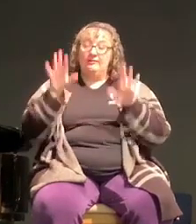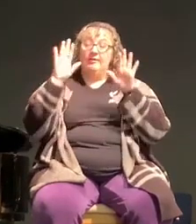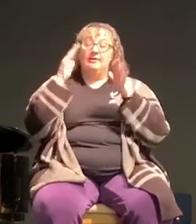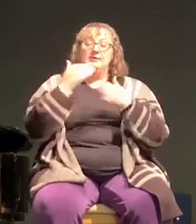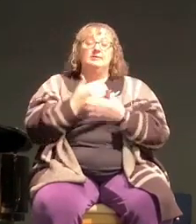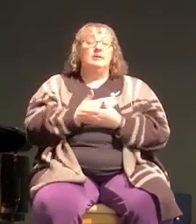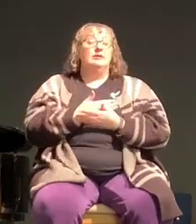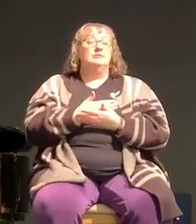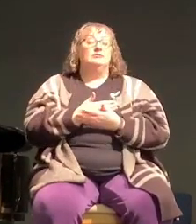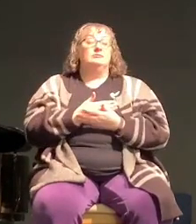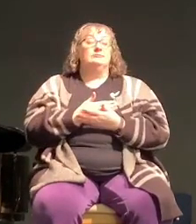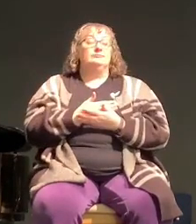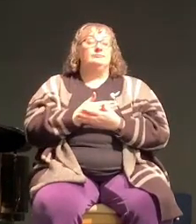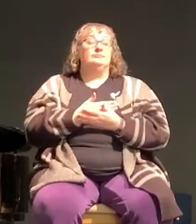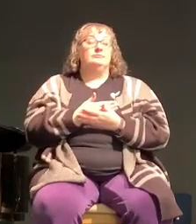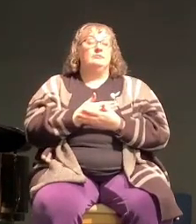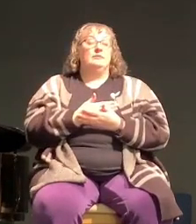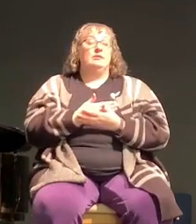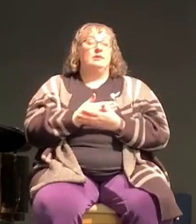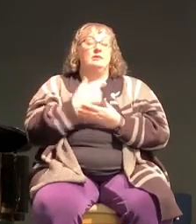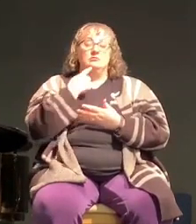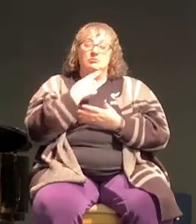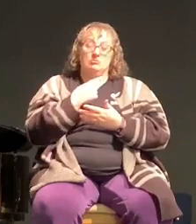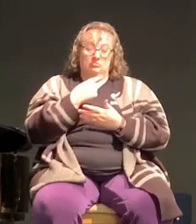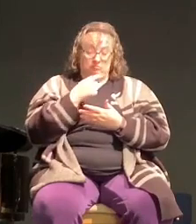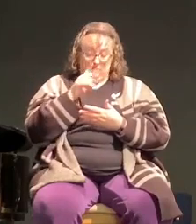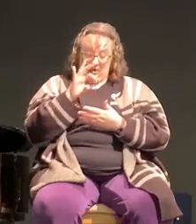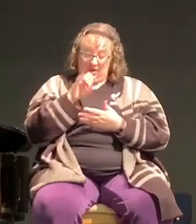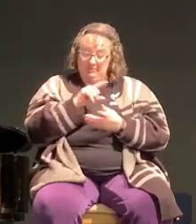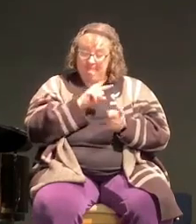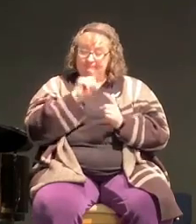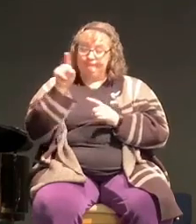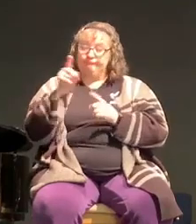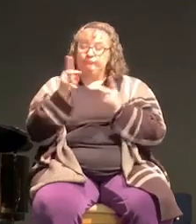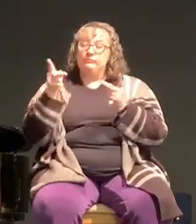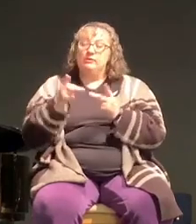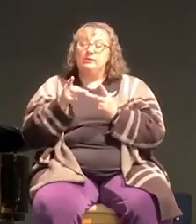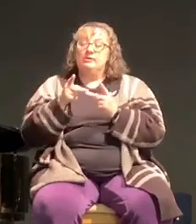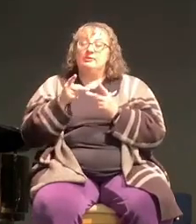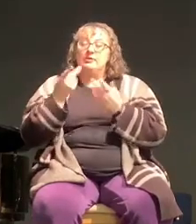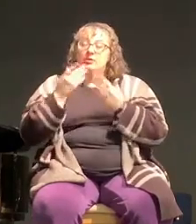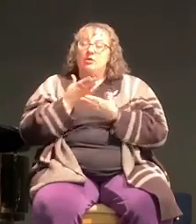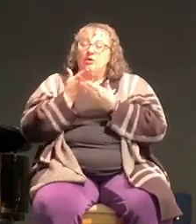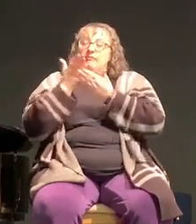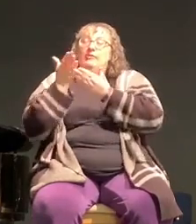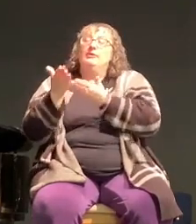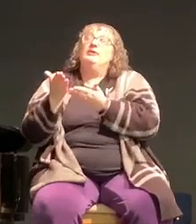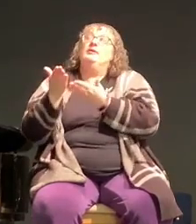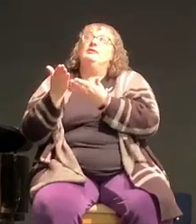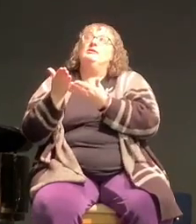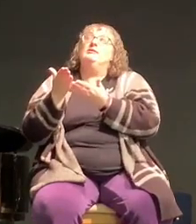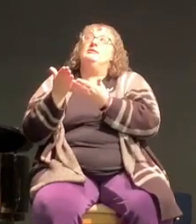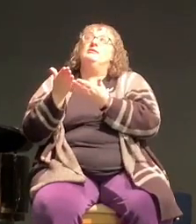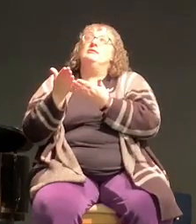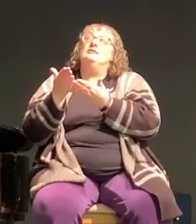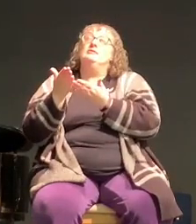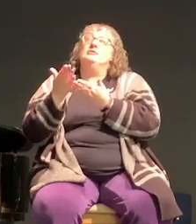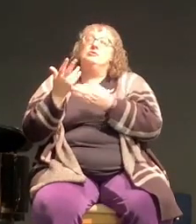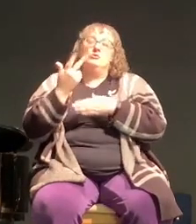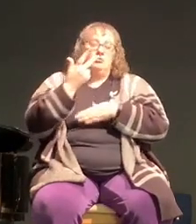son. He's told to take Isaac to a certain region to make this offering. And it says that it took